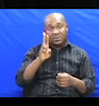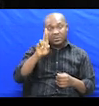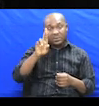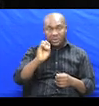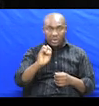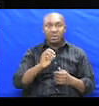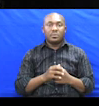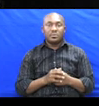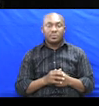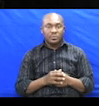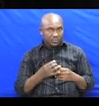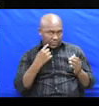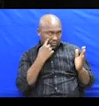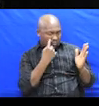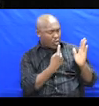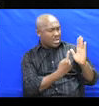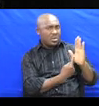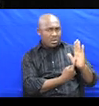Africa.